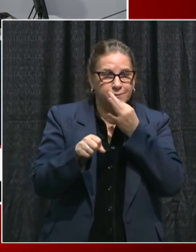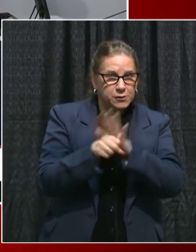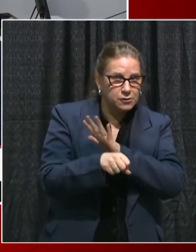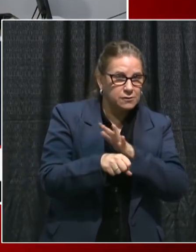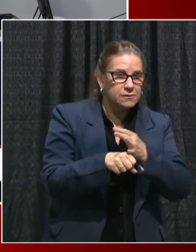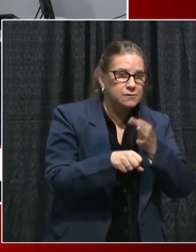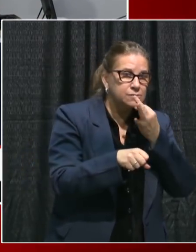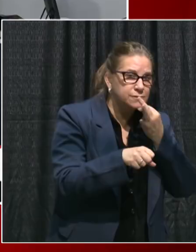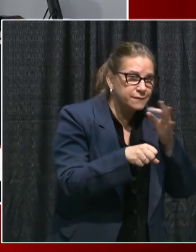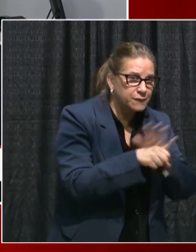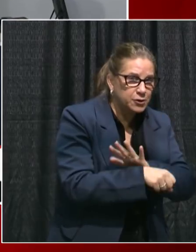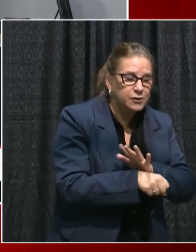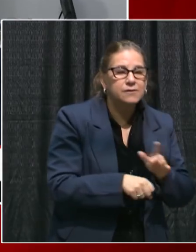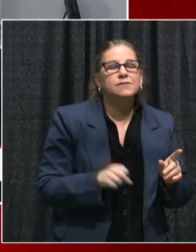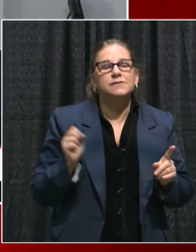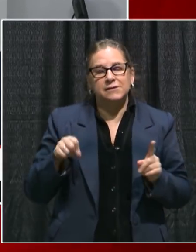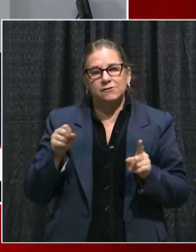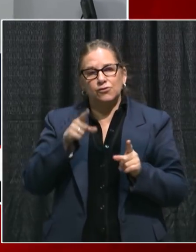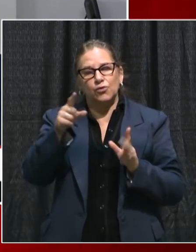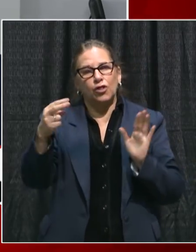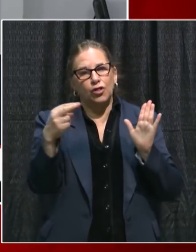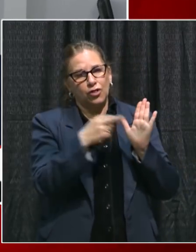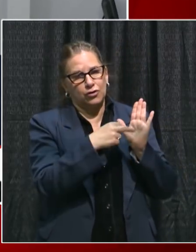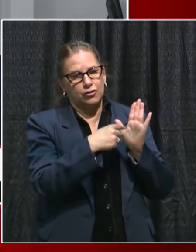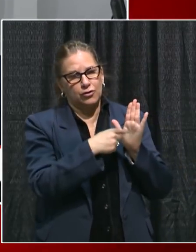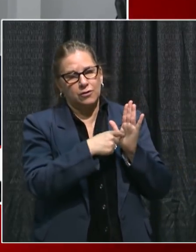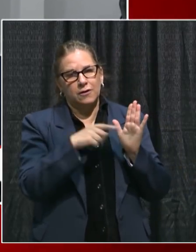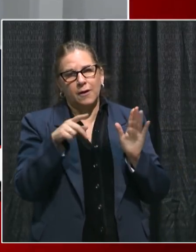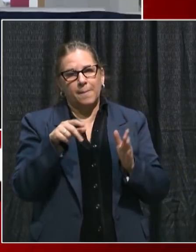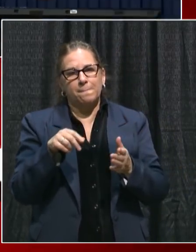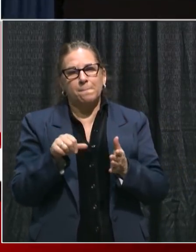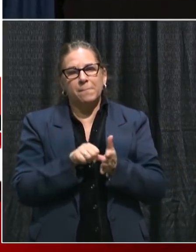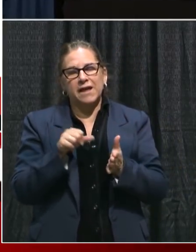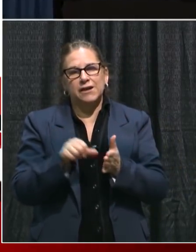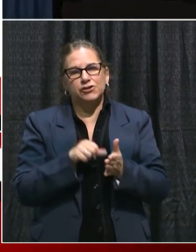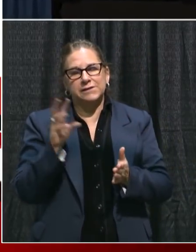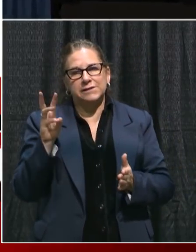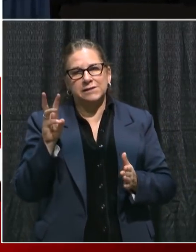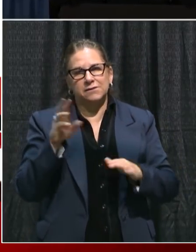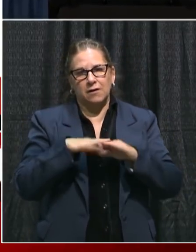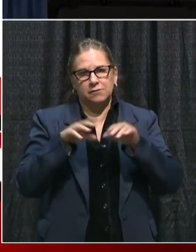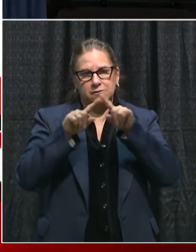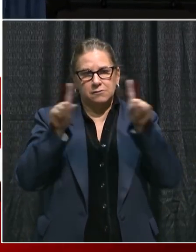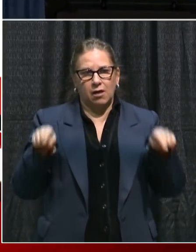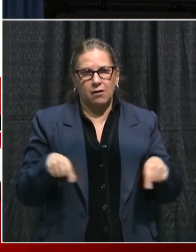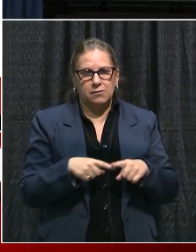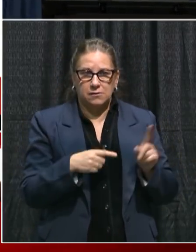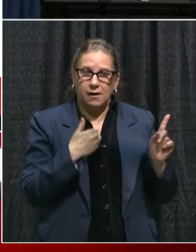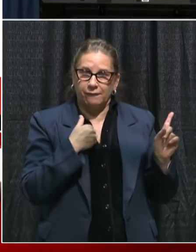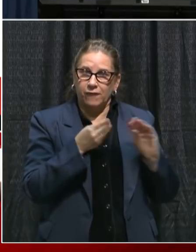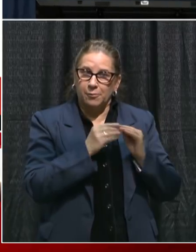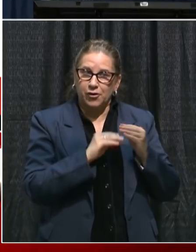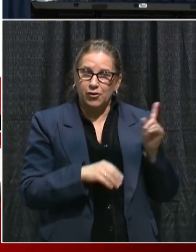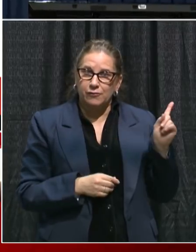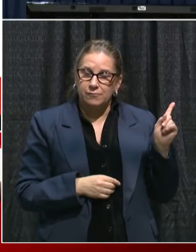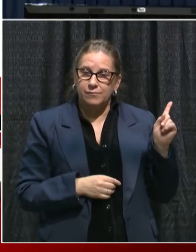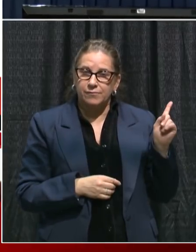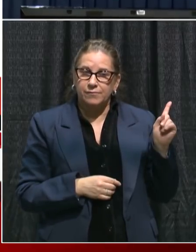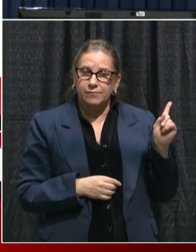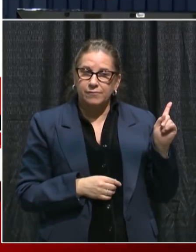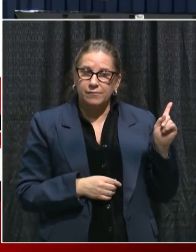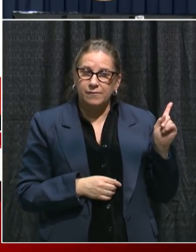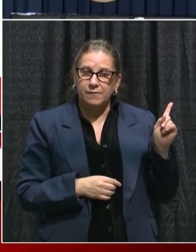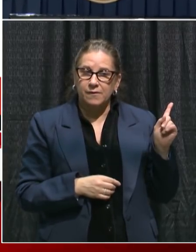that shows on page 6. And you can see the hospitals and the surge beds at